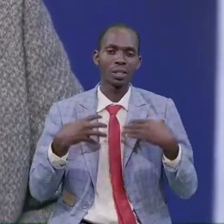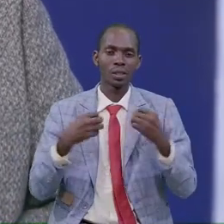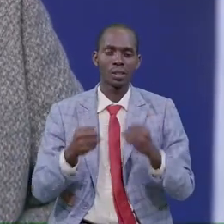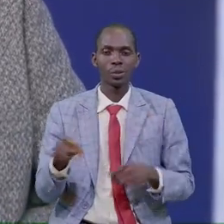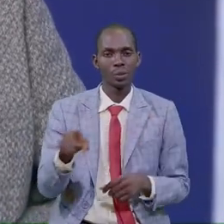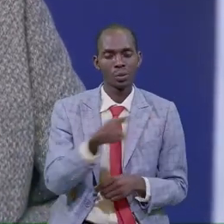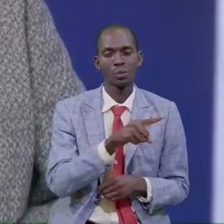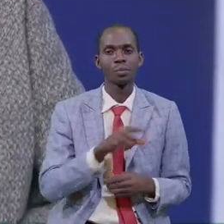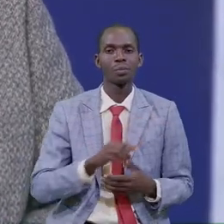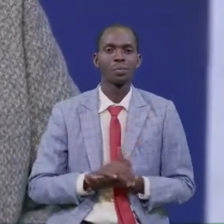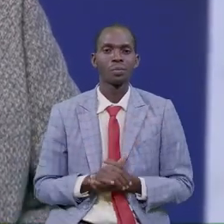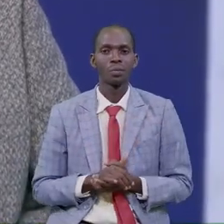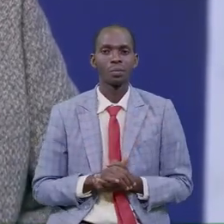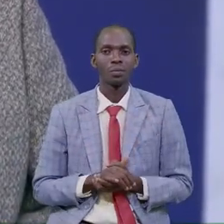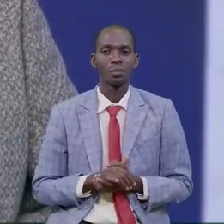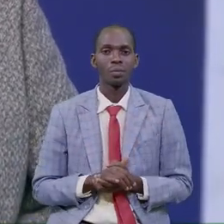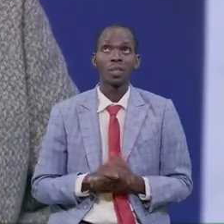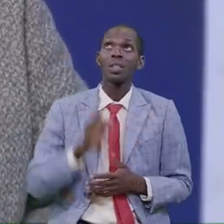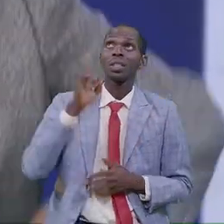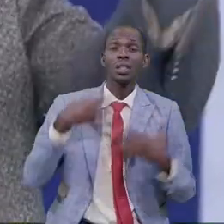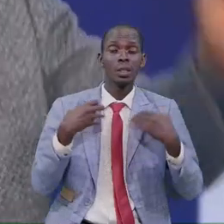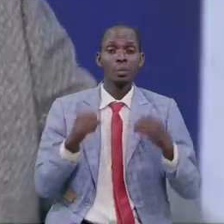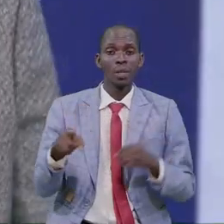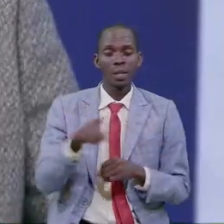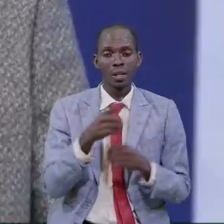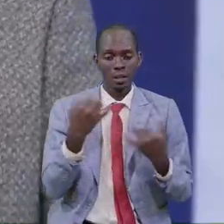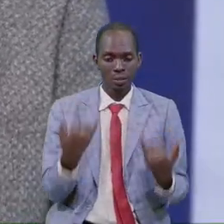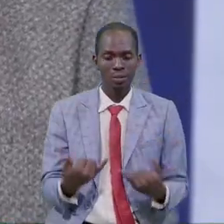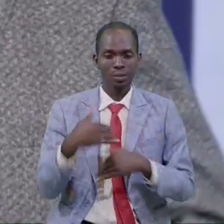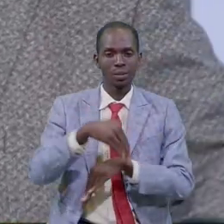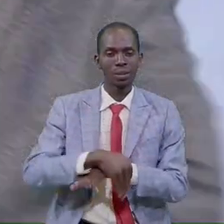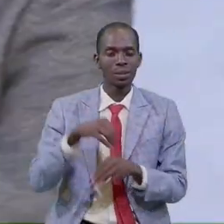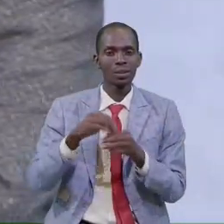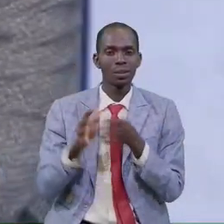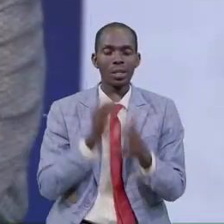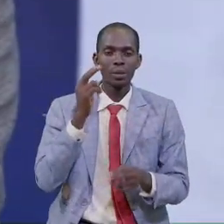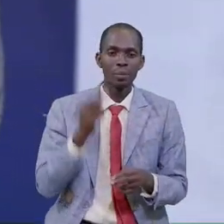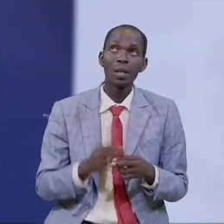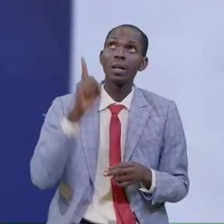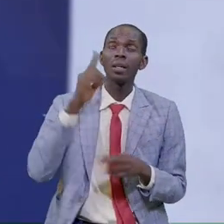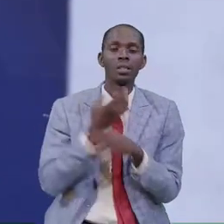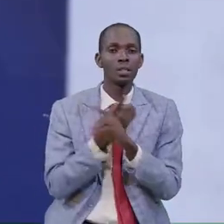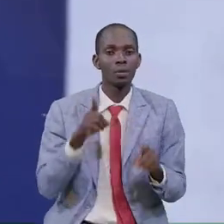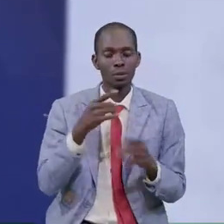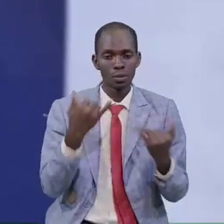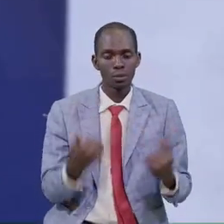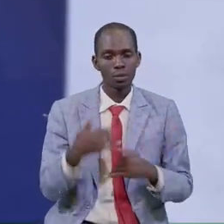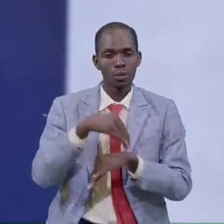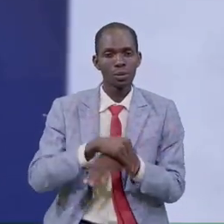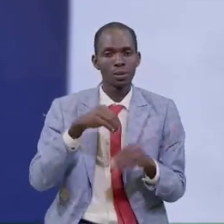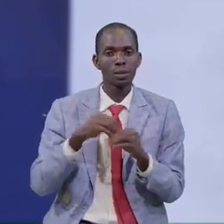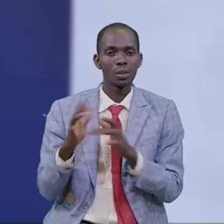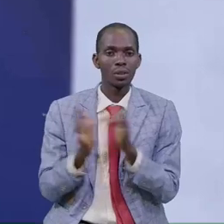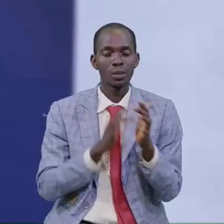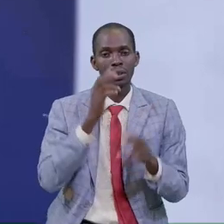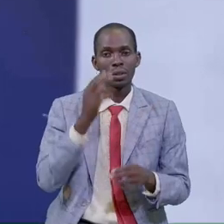te guérit. He heals you tonight. Qui va vous guérir ce soir. He delivers you tonight. Il délivrera ce he soir. Takes every pain away